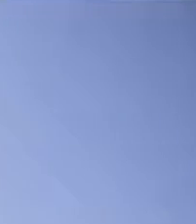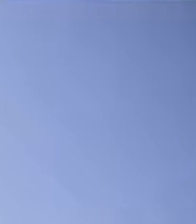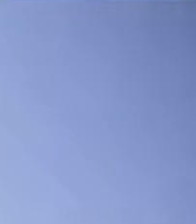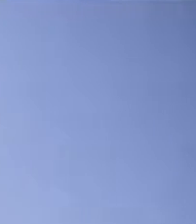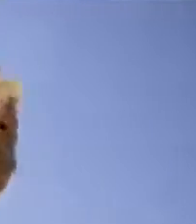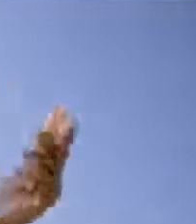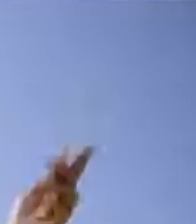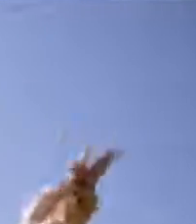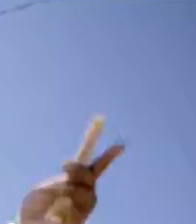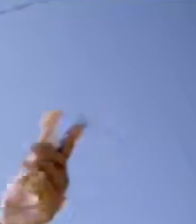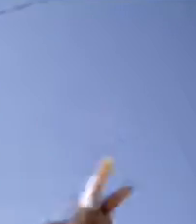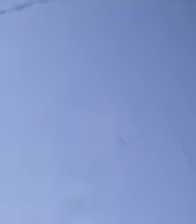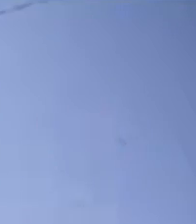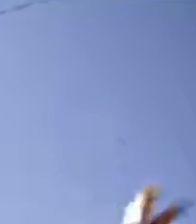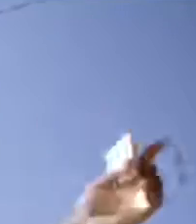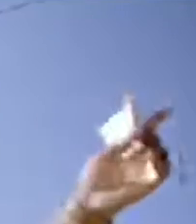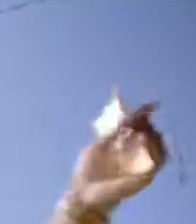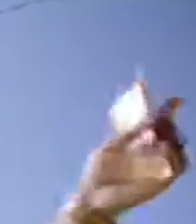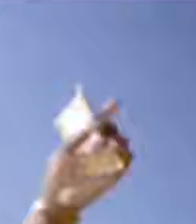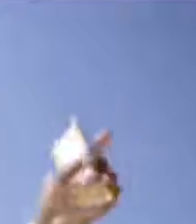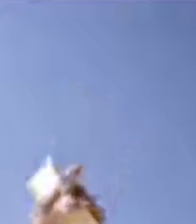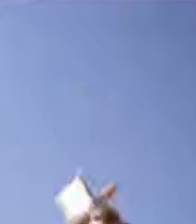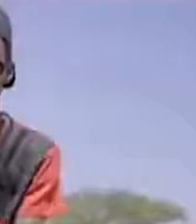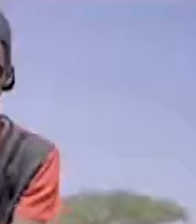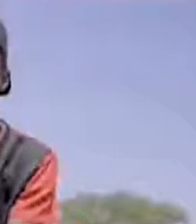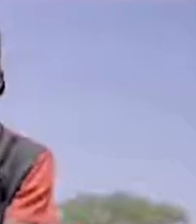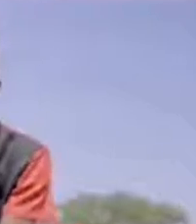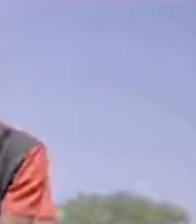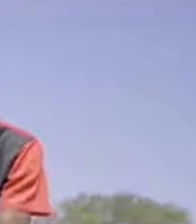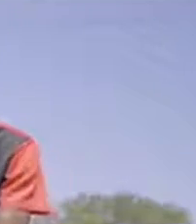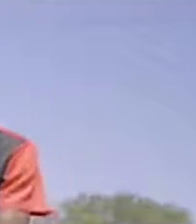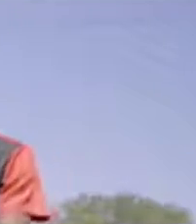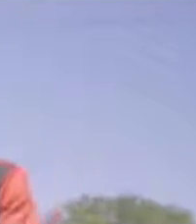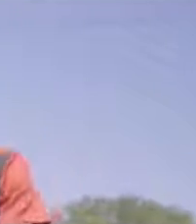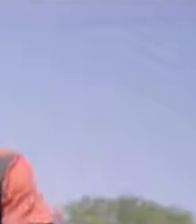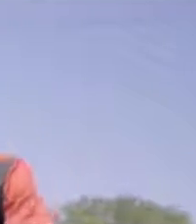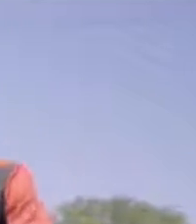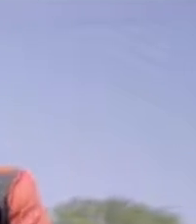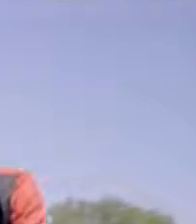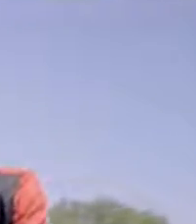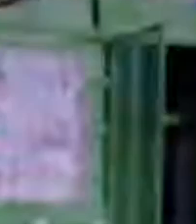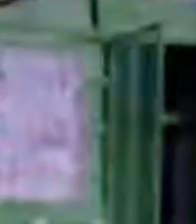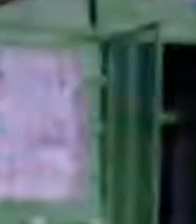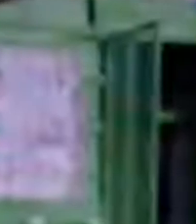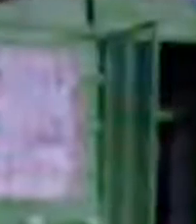Utaro bereje tatita mameme Kali go kukoja chimo cha kukuta